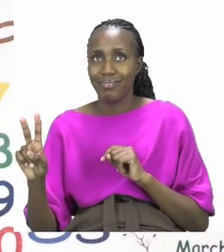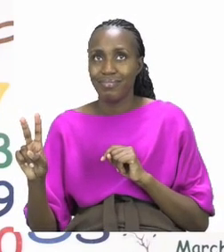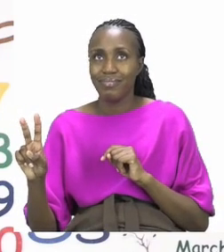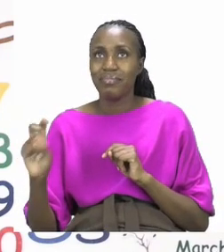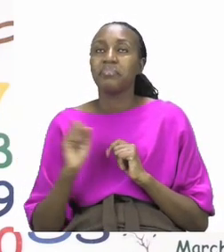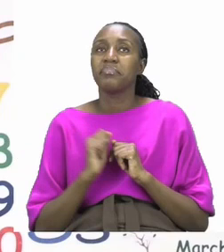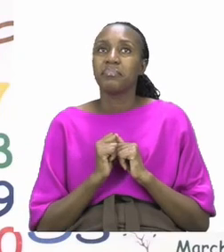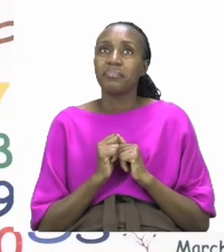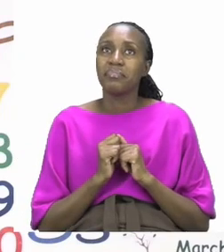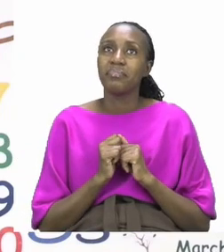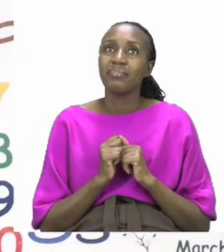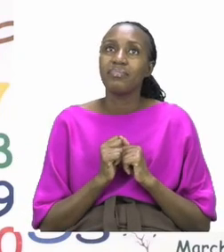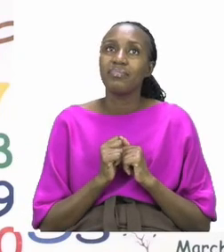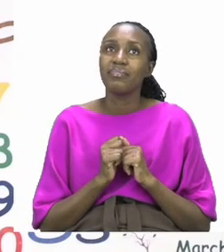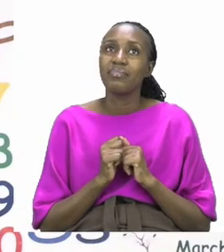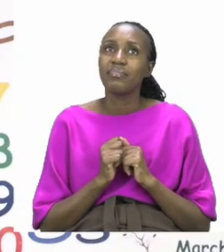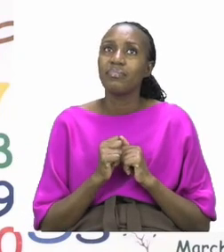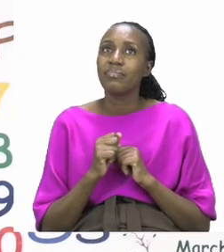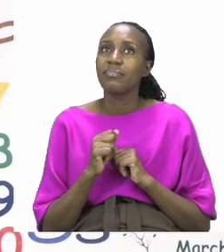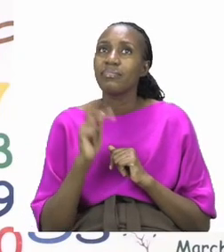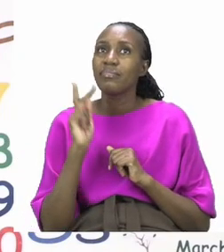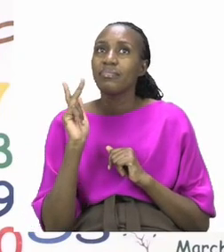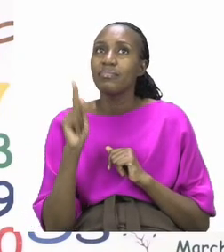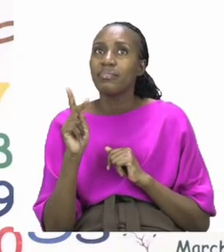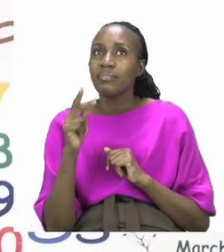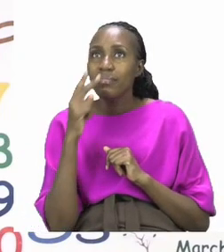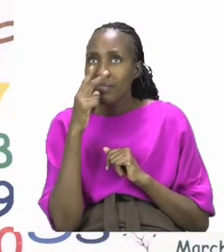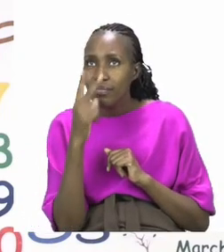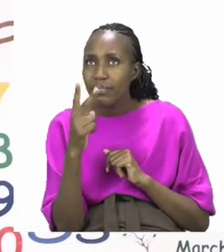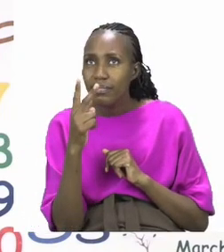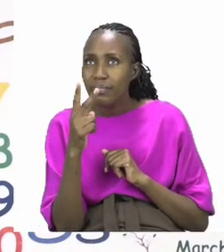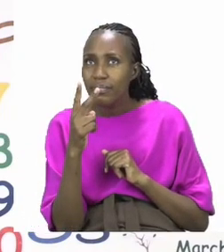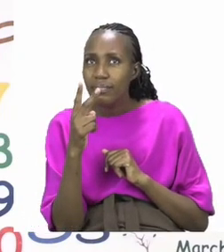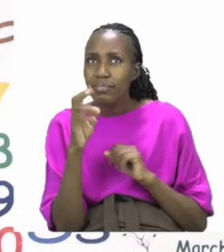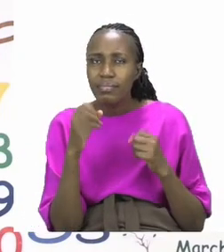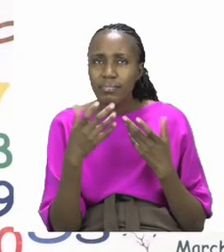2. And then I look at what each friend has.